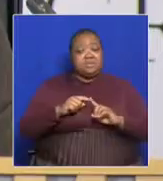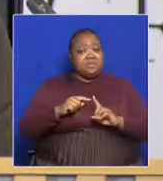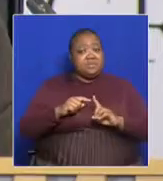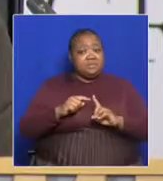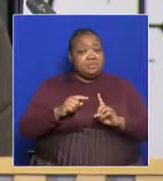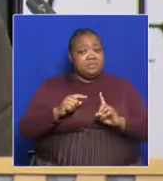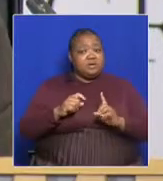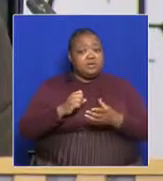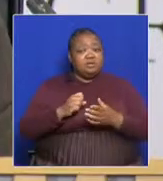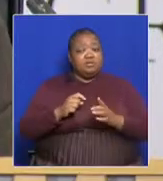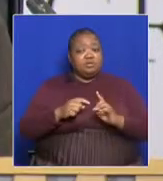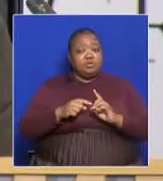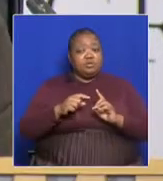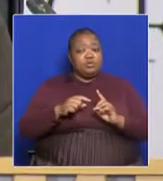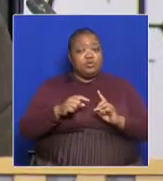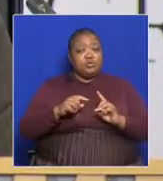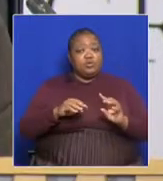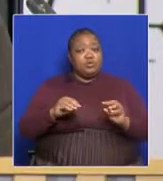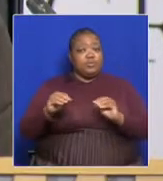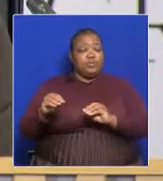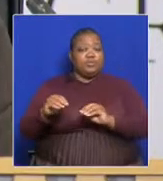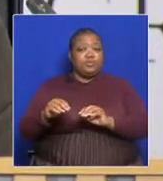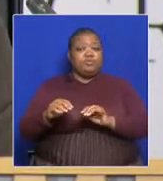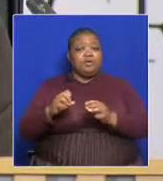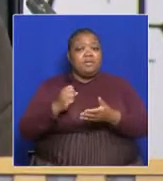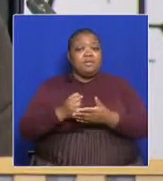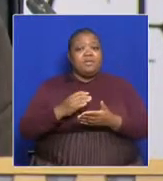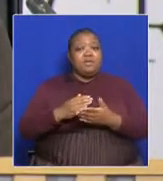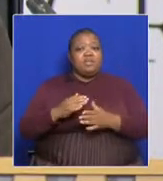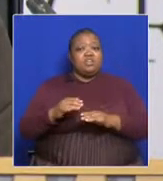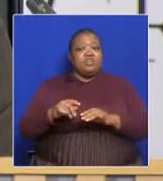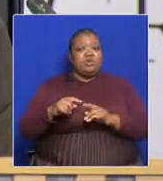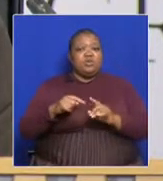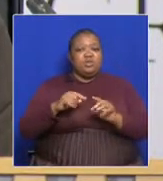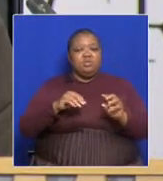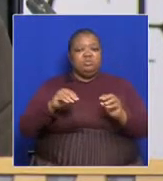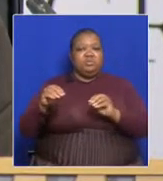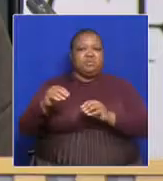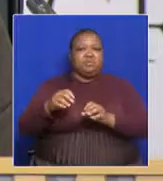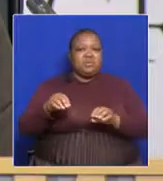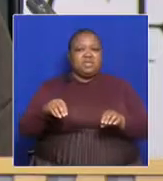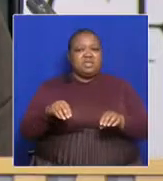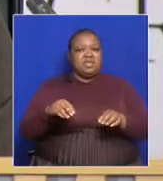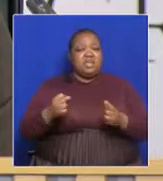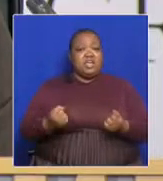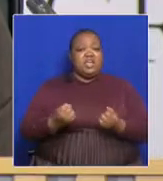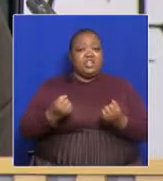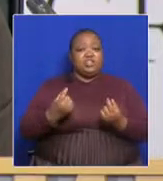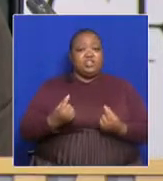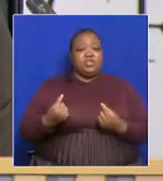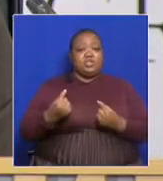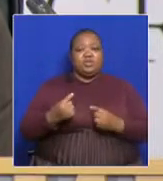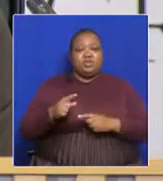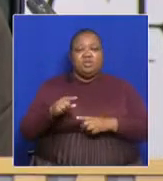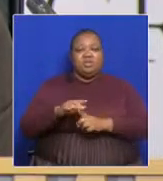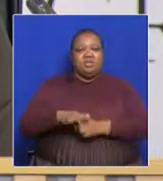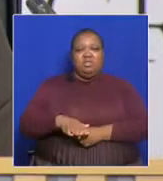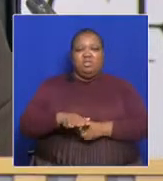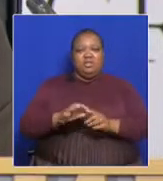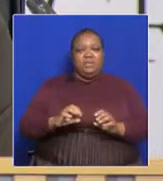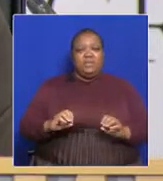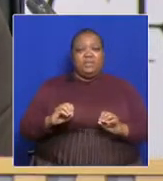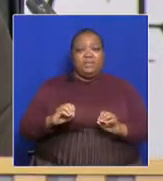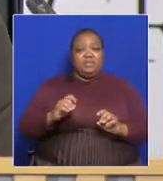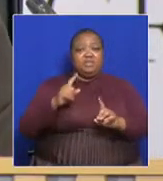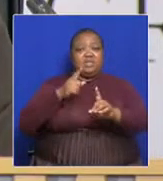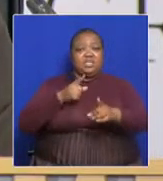away. There's no action that I took that actually prejudiced the member. But if you get an instruction, okay, these